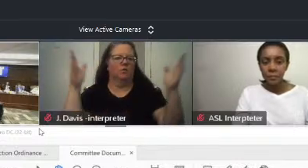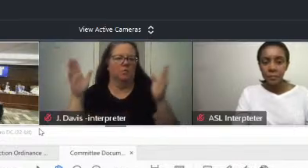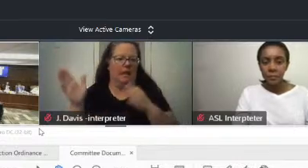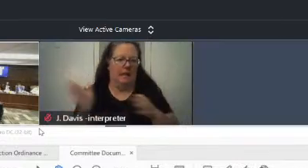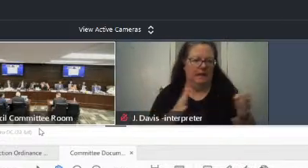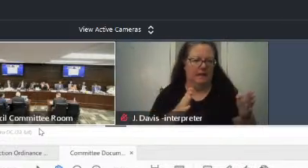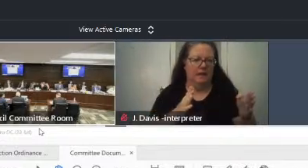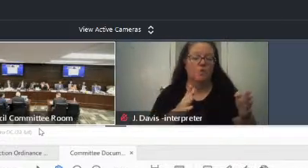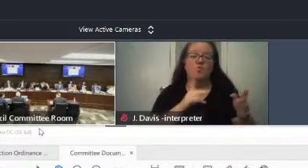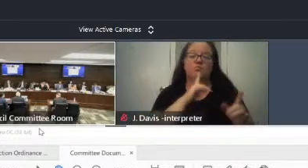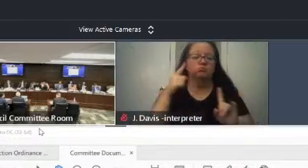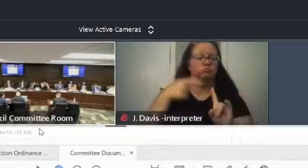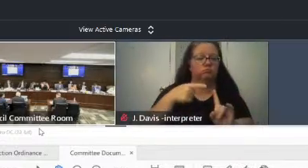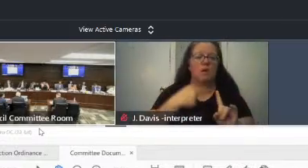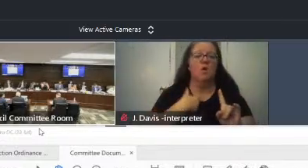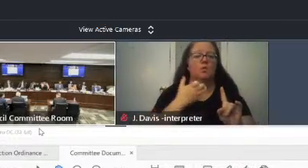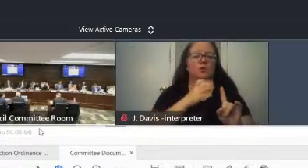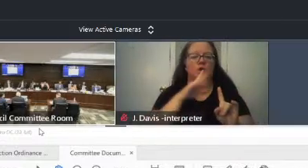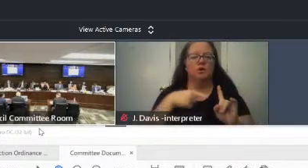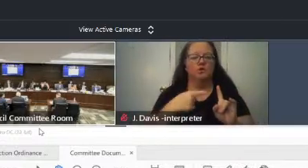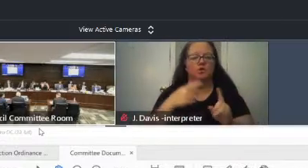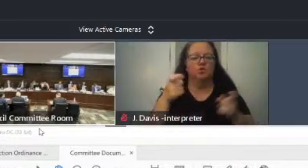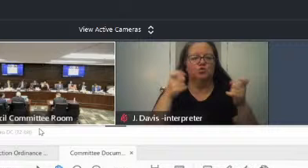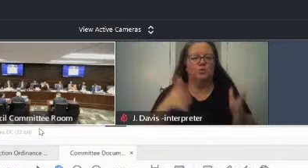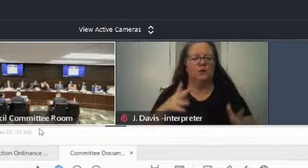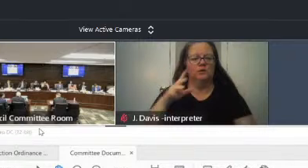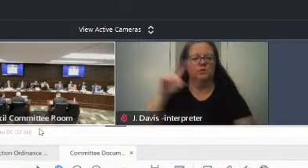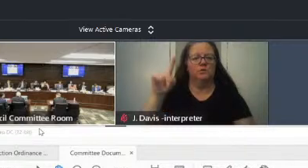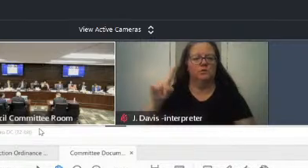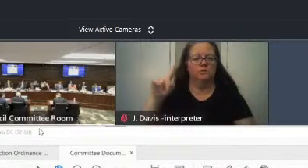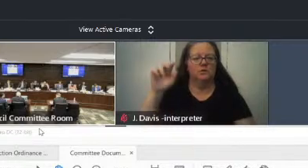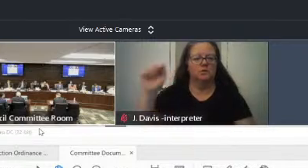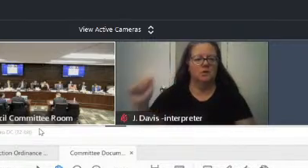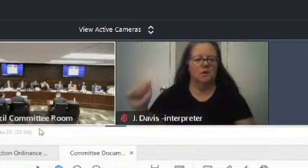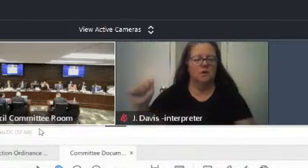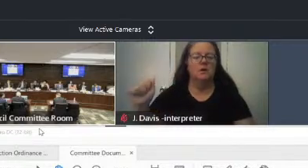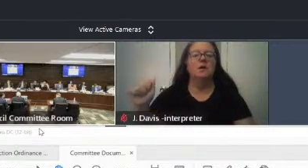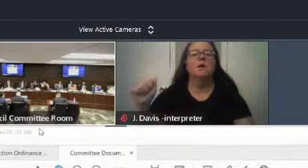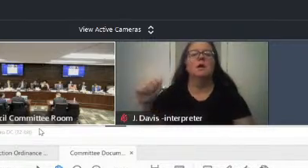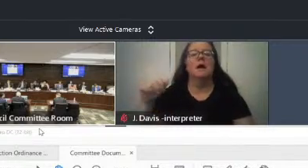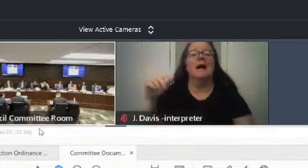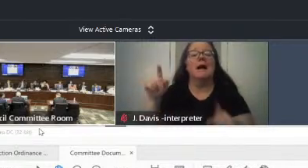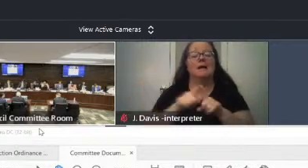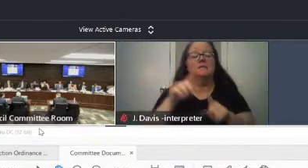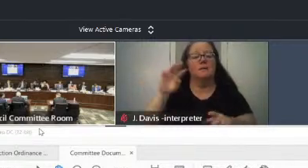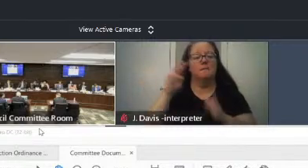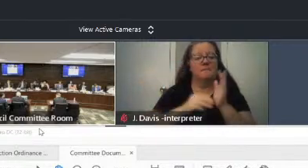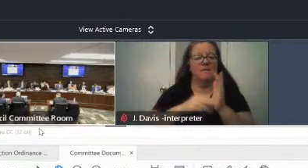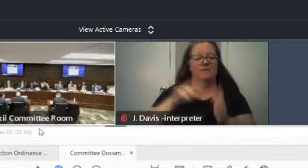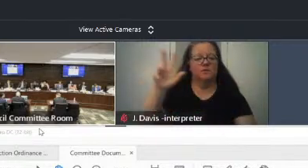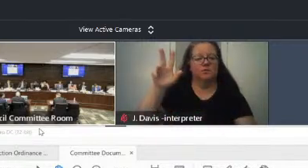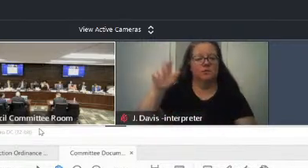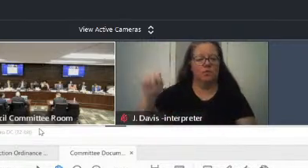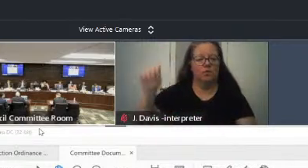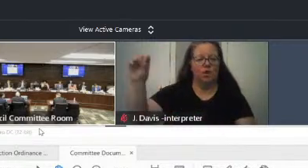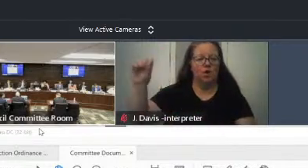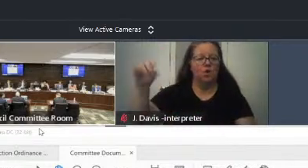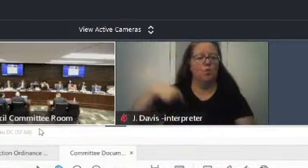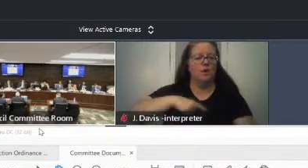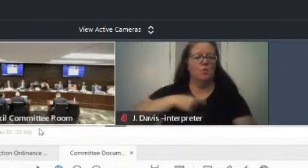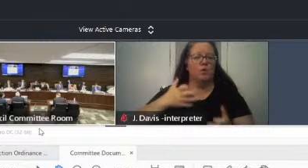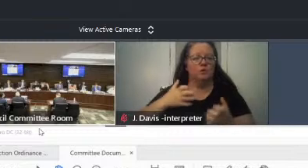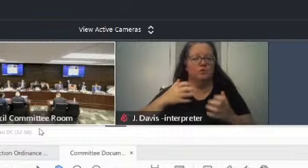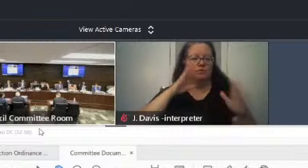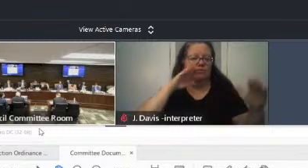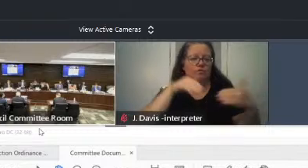talk to Director Zena, because I know as a part of Memphis 3.0, there were some anchor areas in that area that we want to talk about, the small